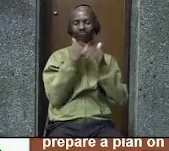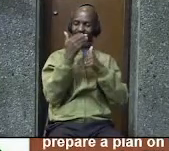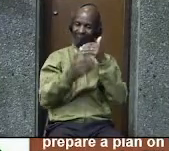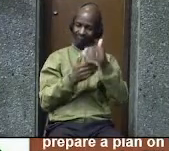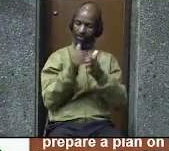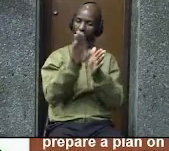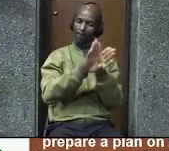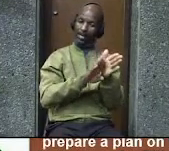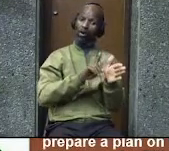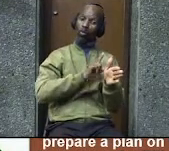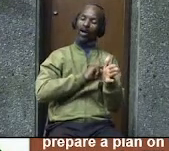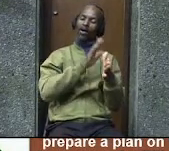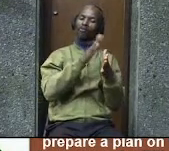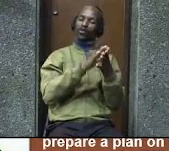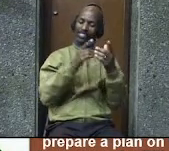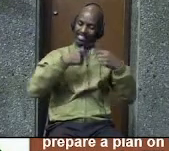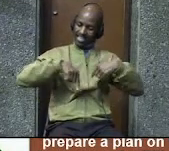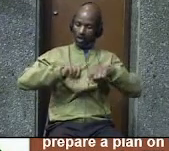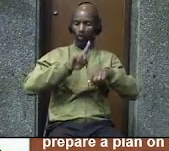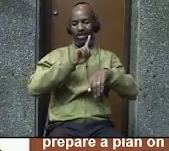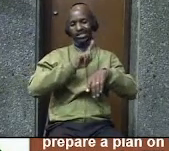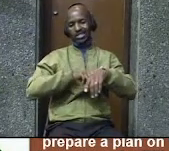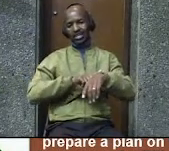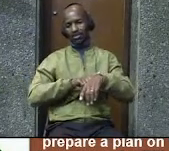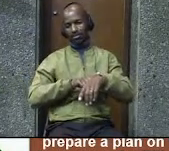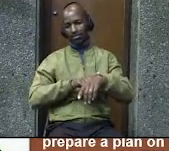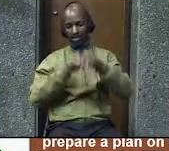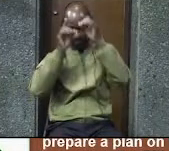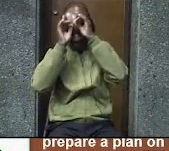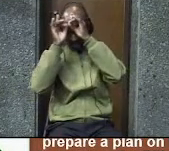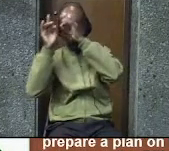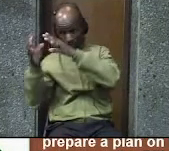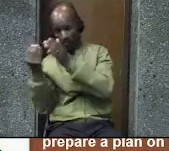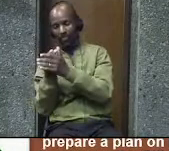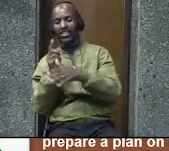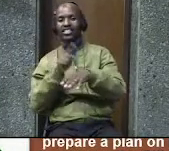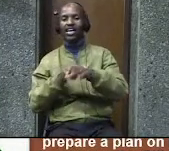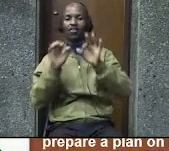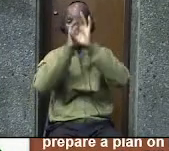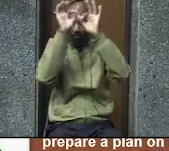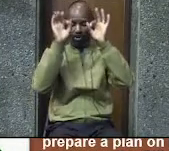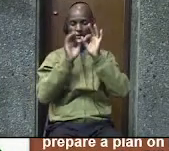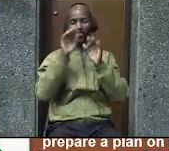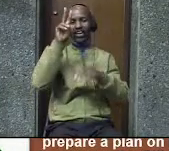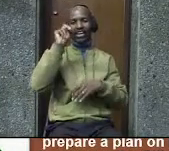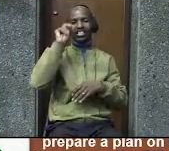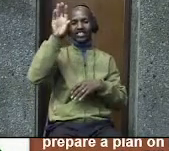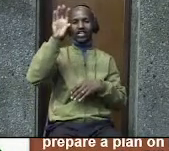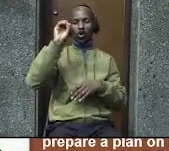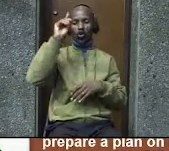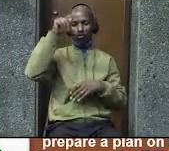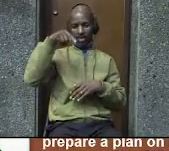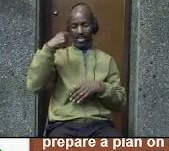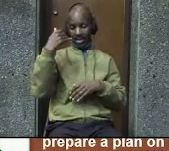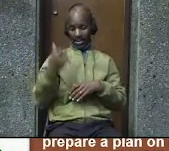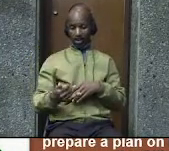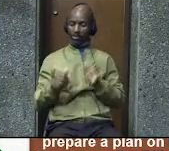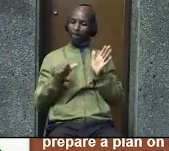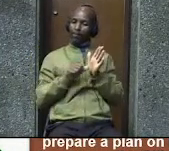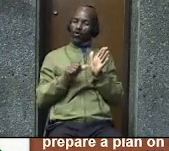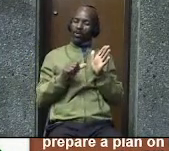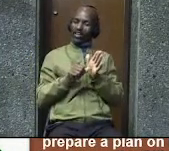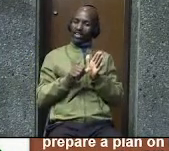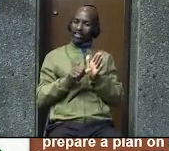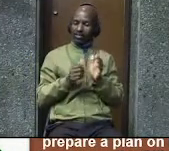the bills, because our timeframes are informed by the timeframes of the NCOP. So it's very